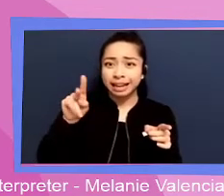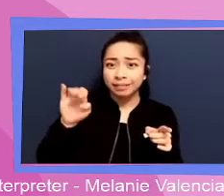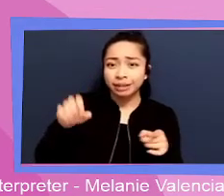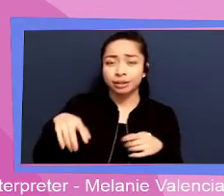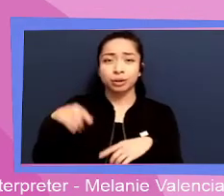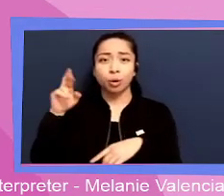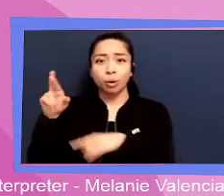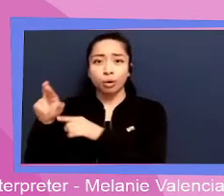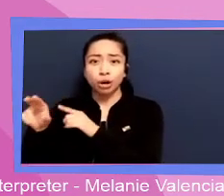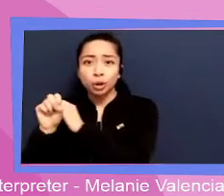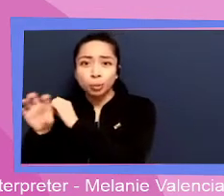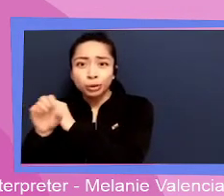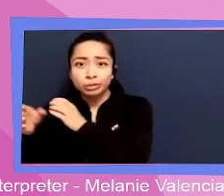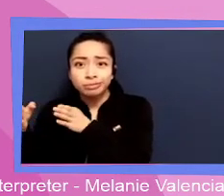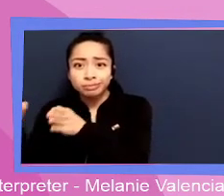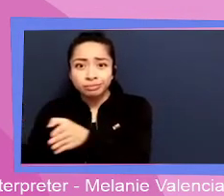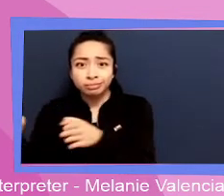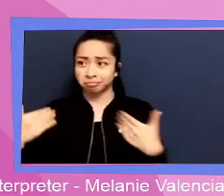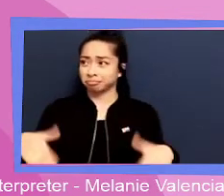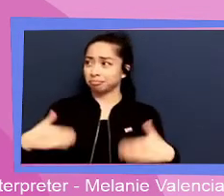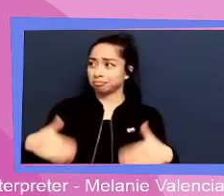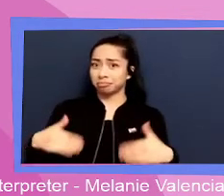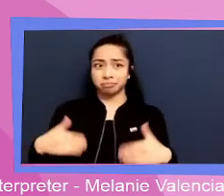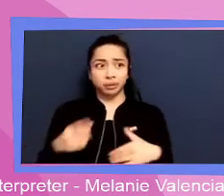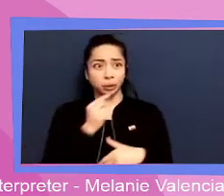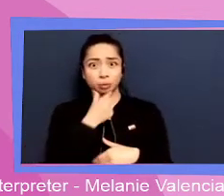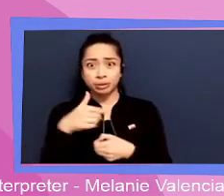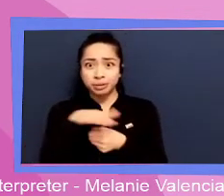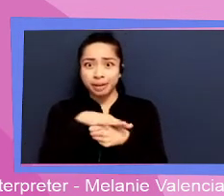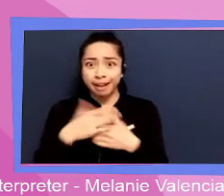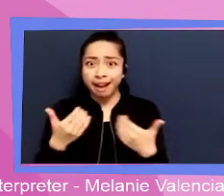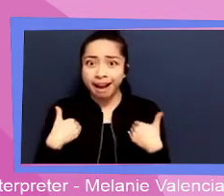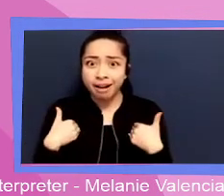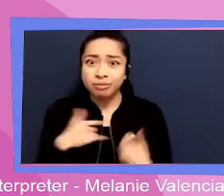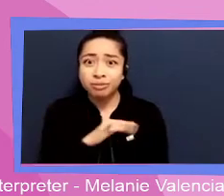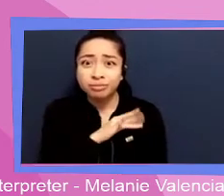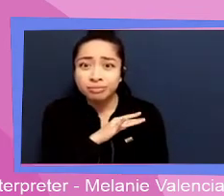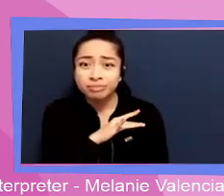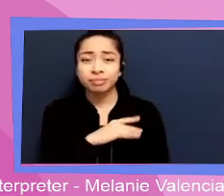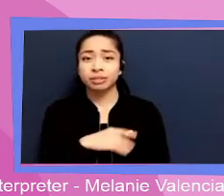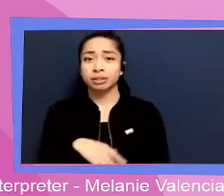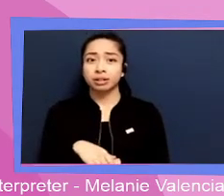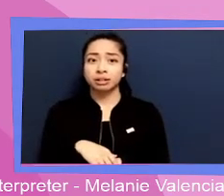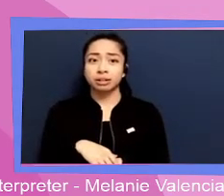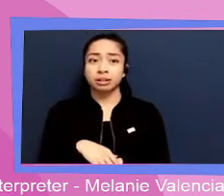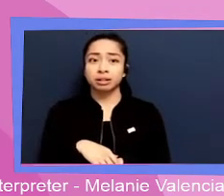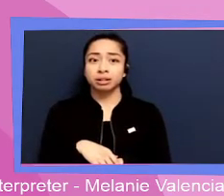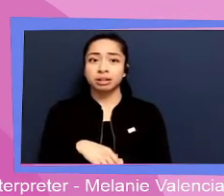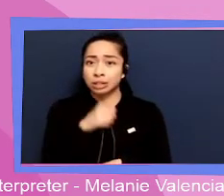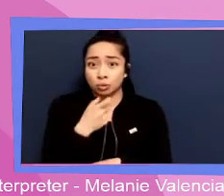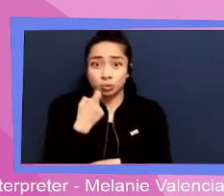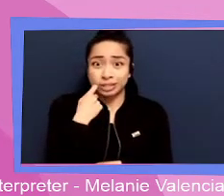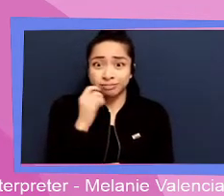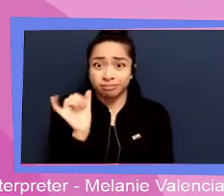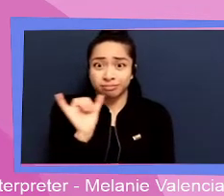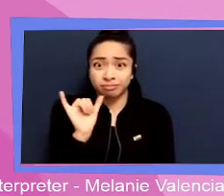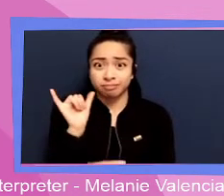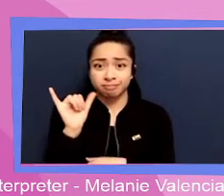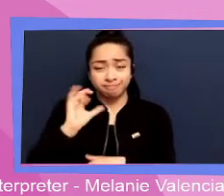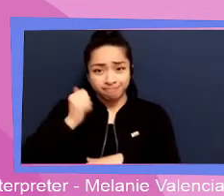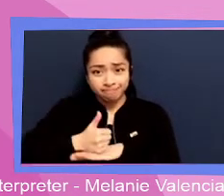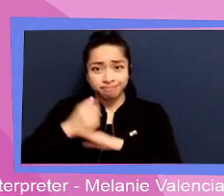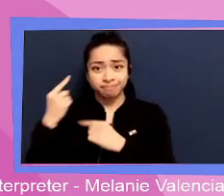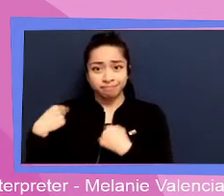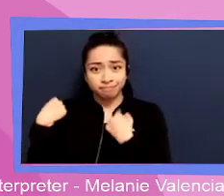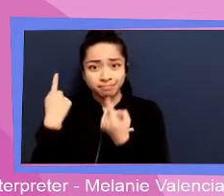spaces where queer people exist and have existed for generations. And that just felt, I don't know, like the place where I